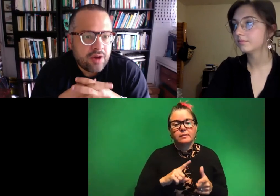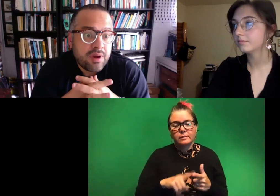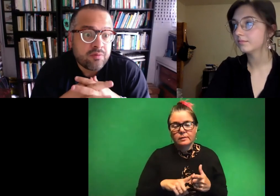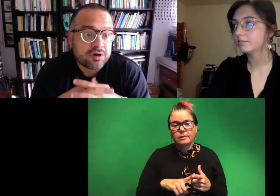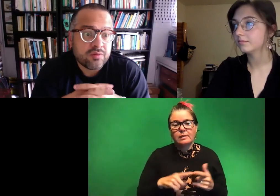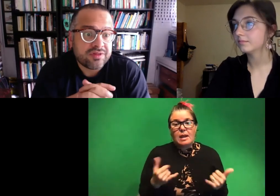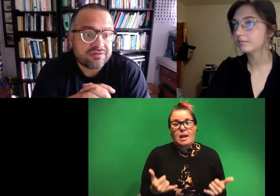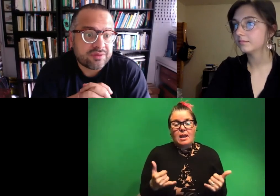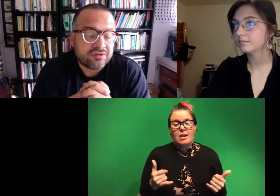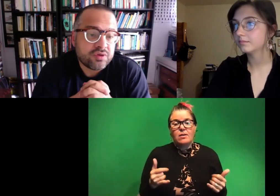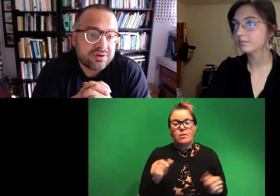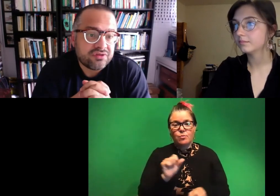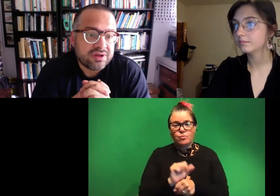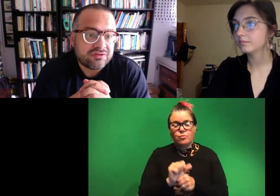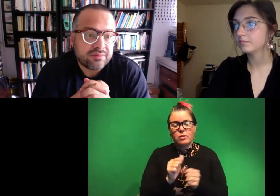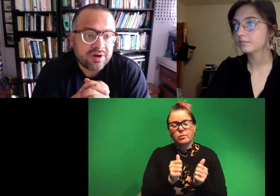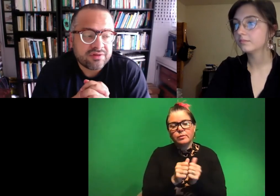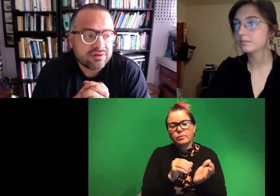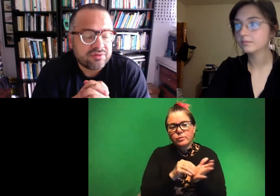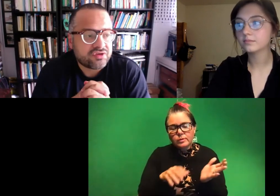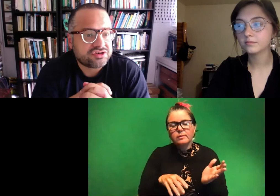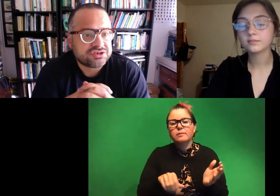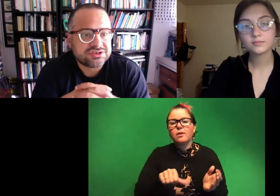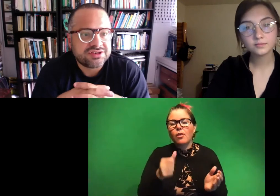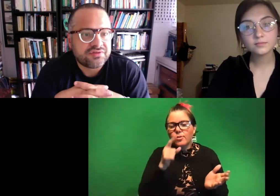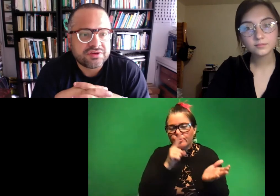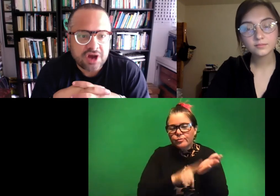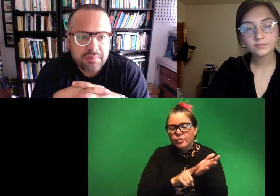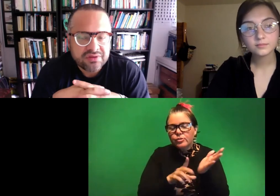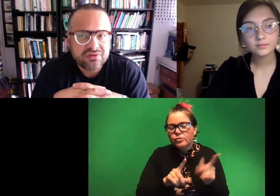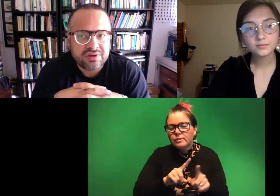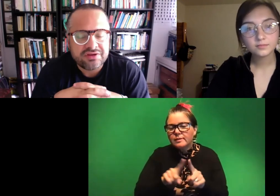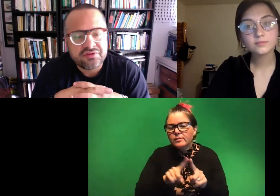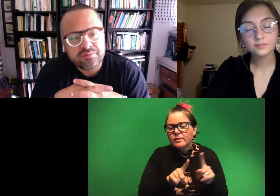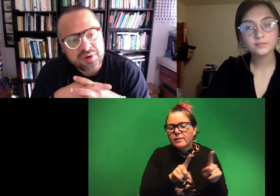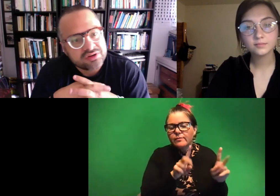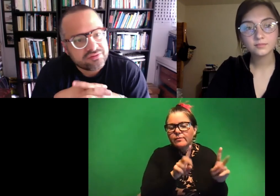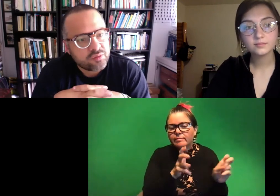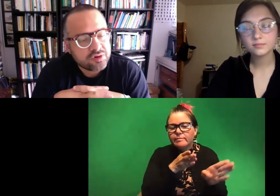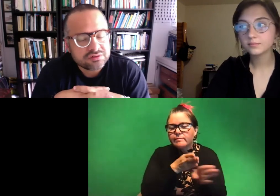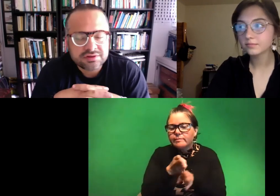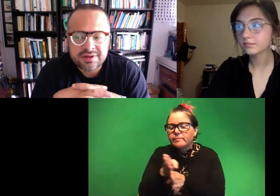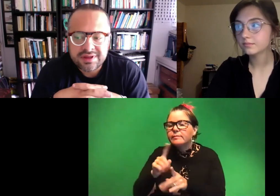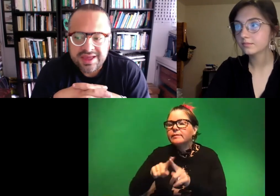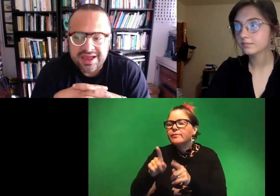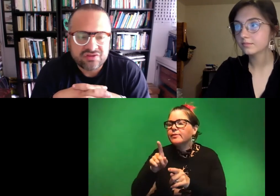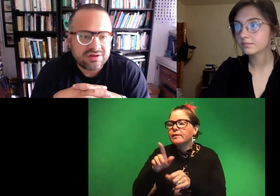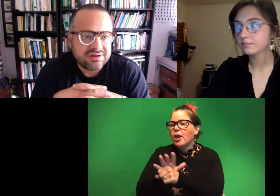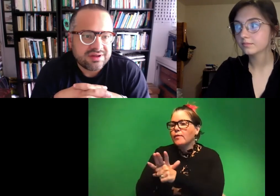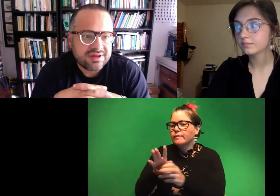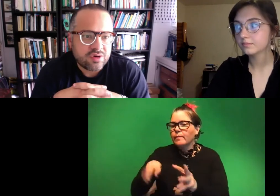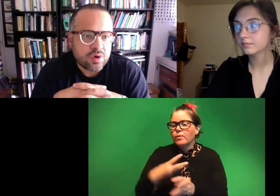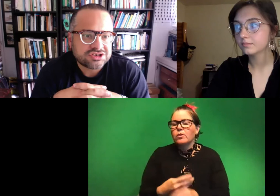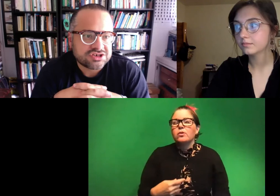and now I'm working with some students and some other researchers in different topics in different parts of the world,